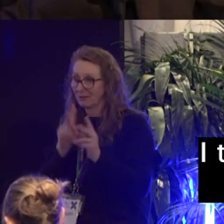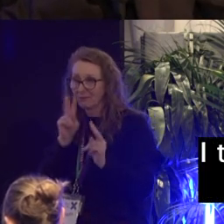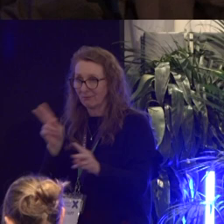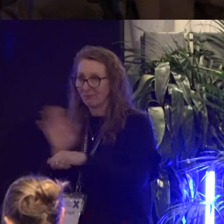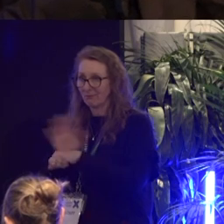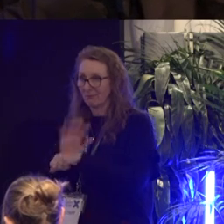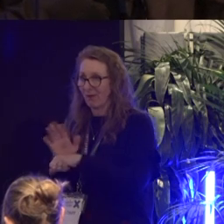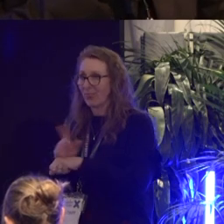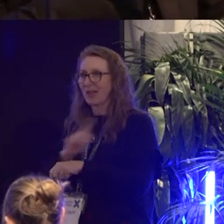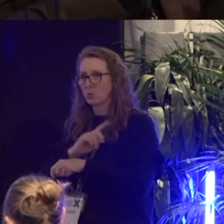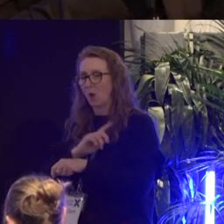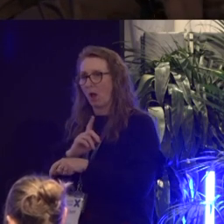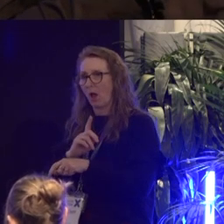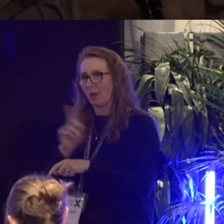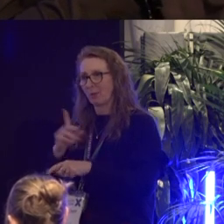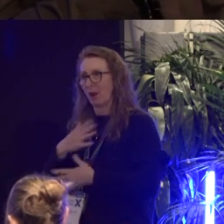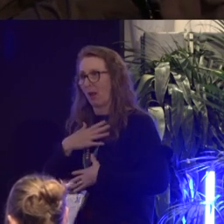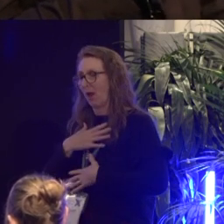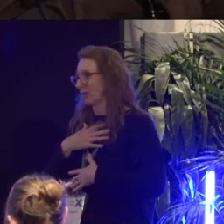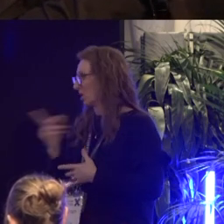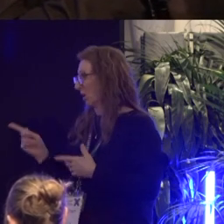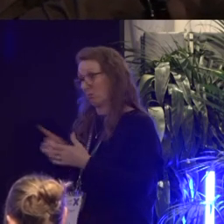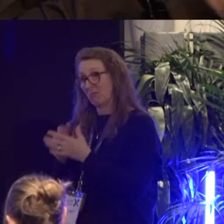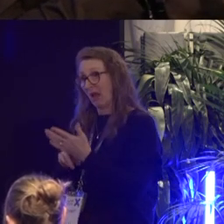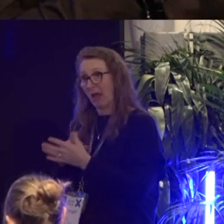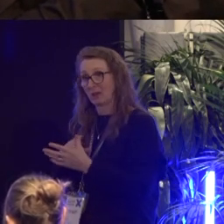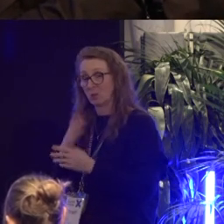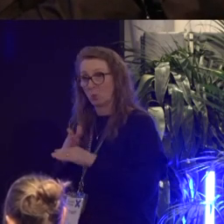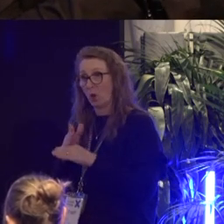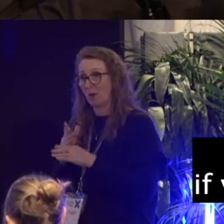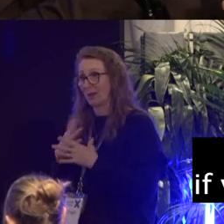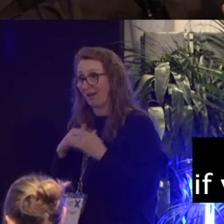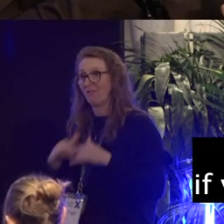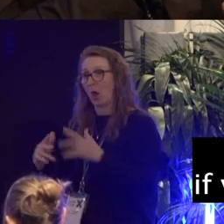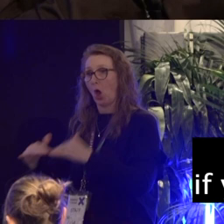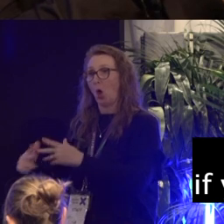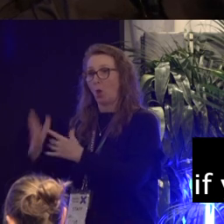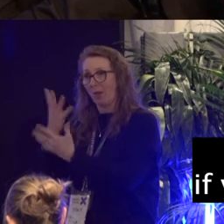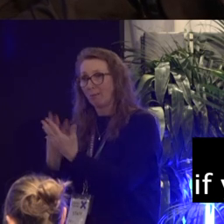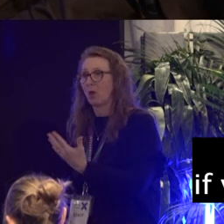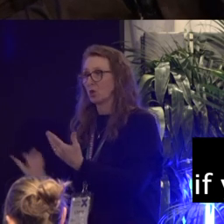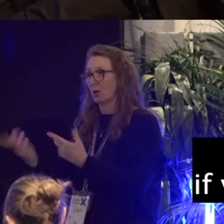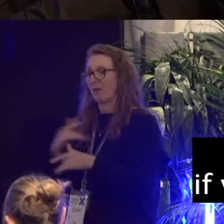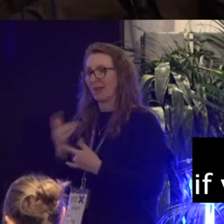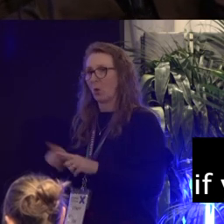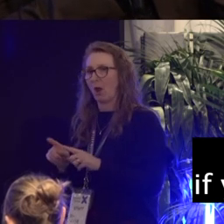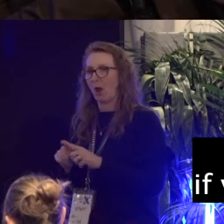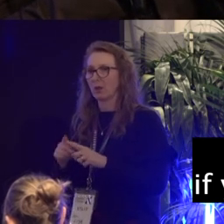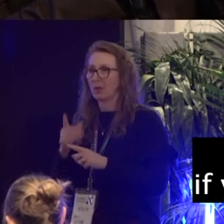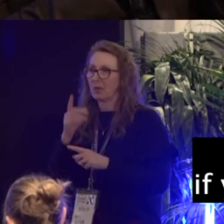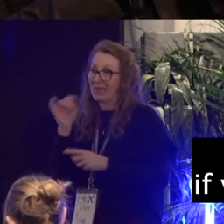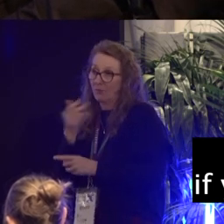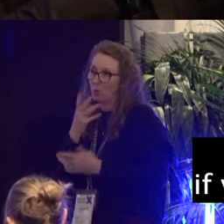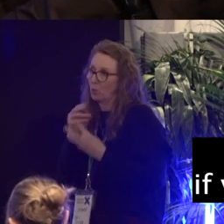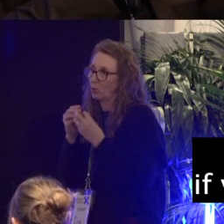well with people. So to Anna's work about that sense of flow or immersion, I believe strongly that, you know, if you can create